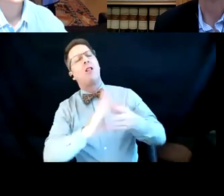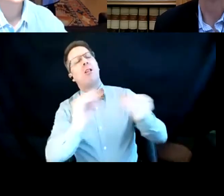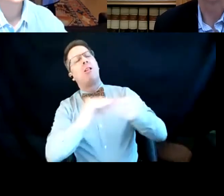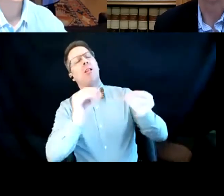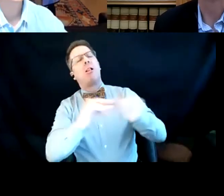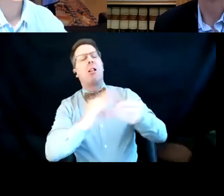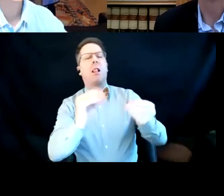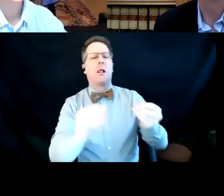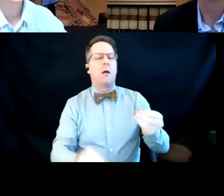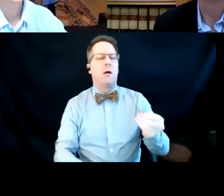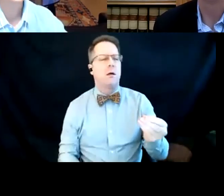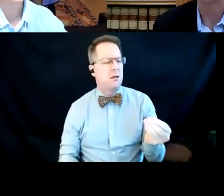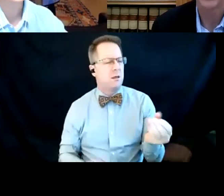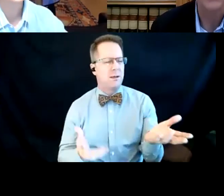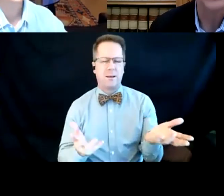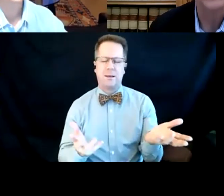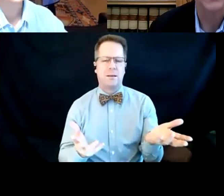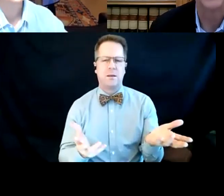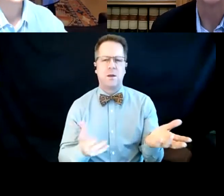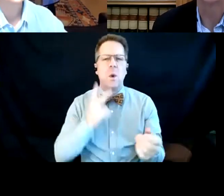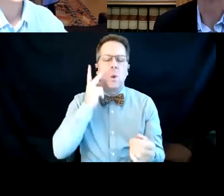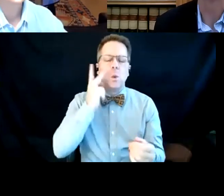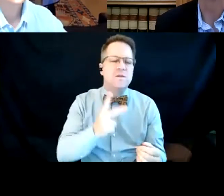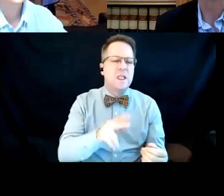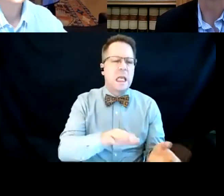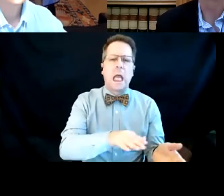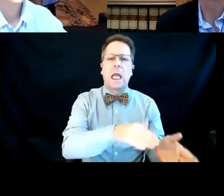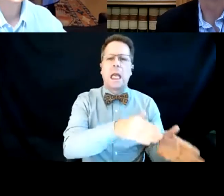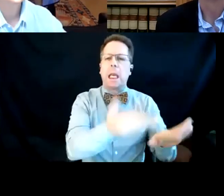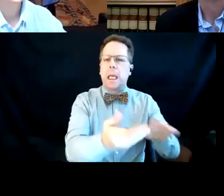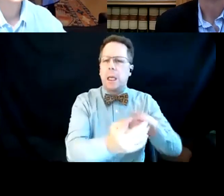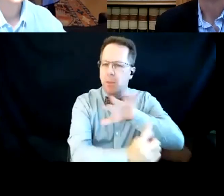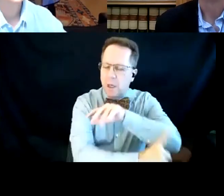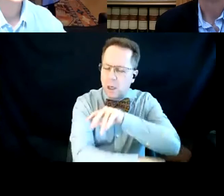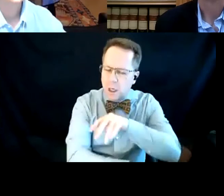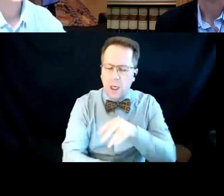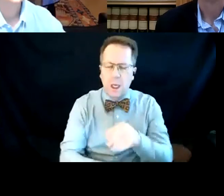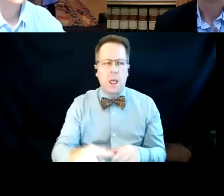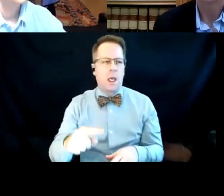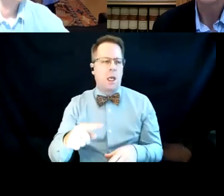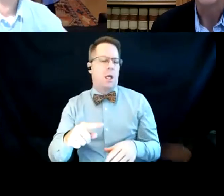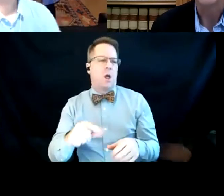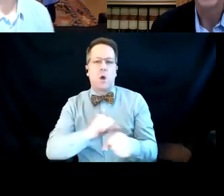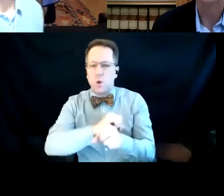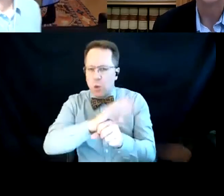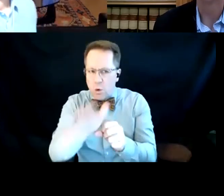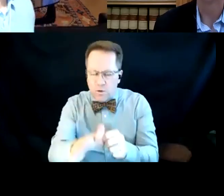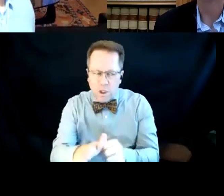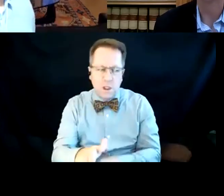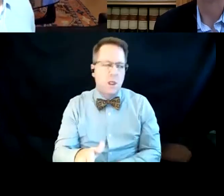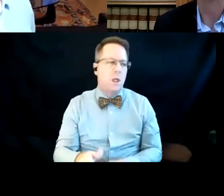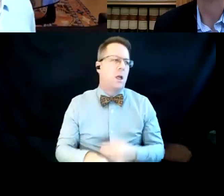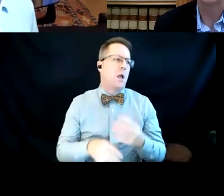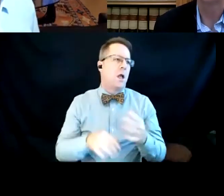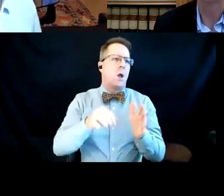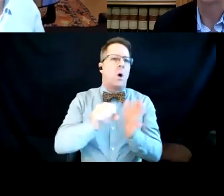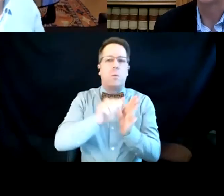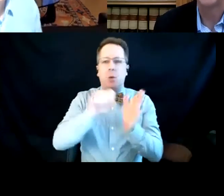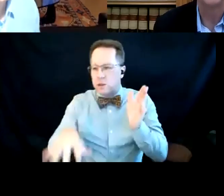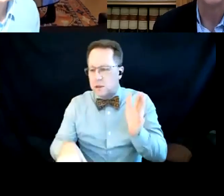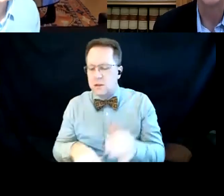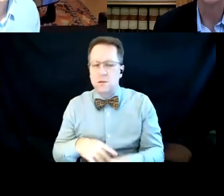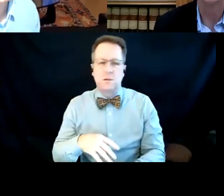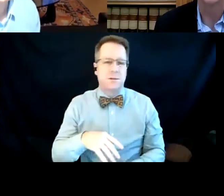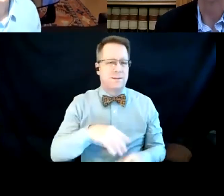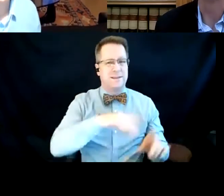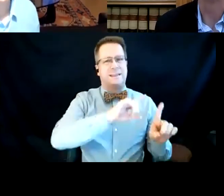death penalty context. We've seen it in the COVID context. We've seen it in the abortion context. It's a very, and